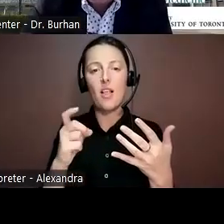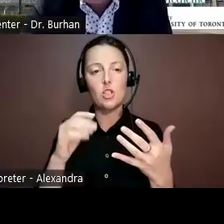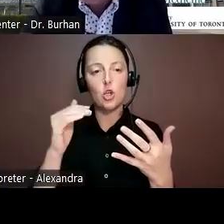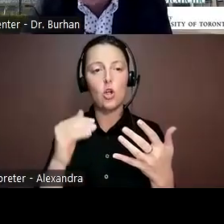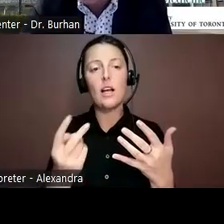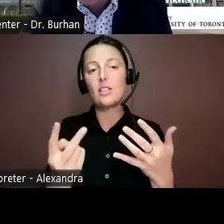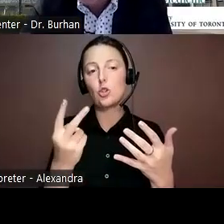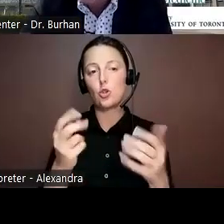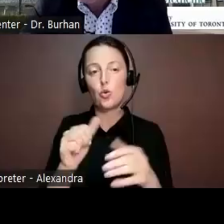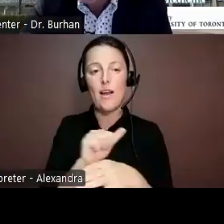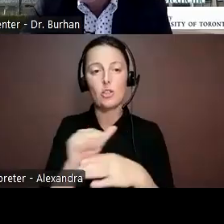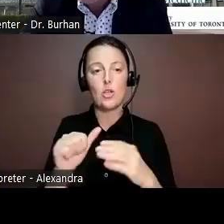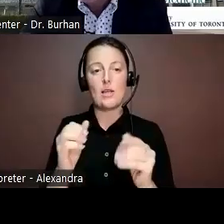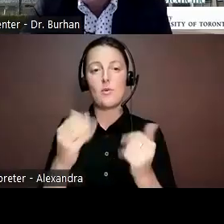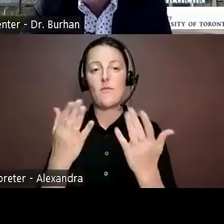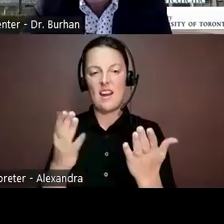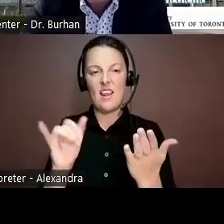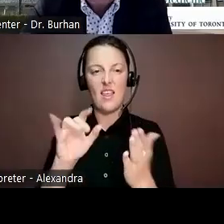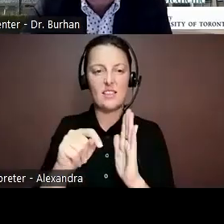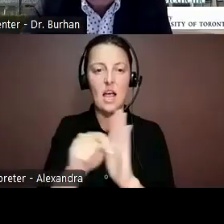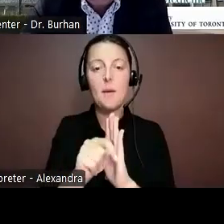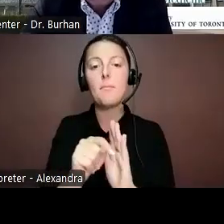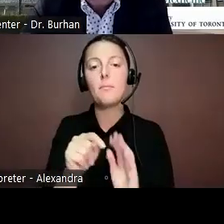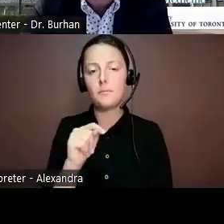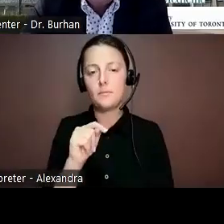the results are still mixed because they were not particularly